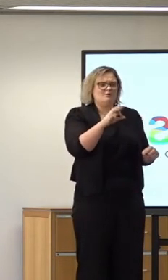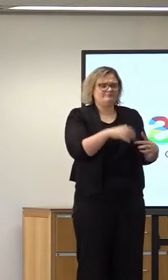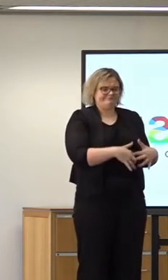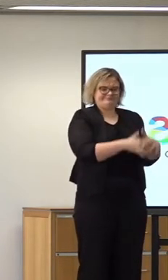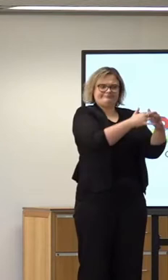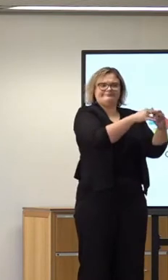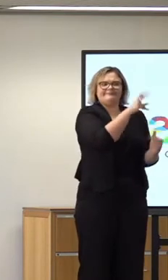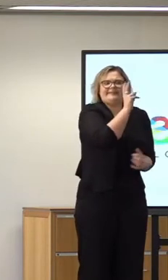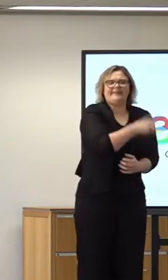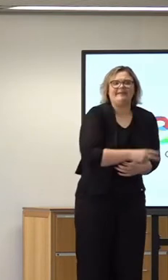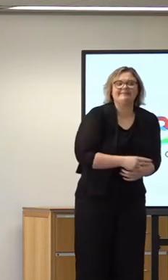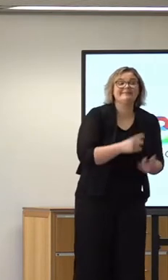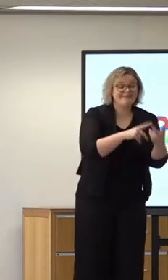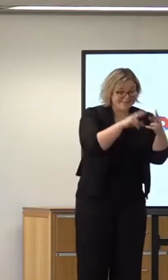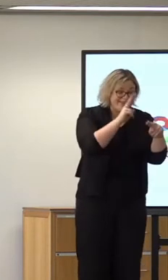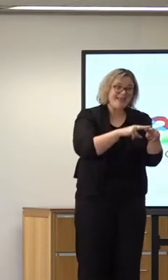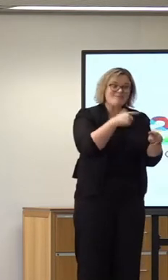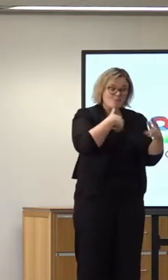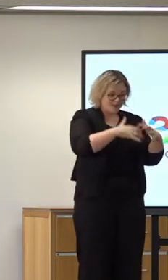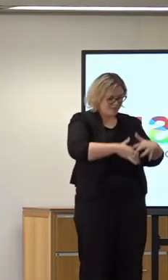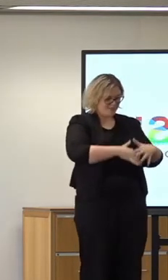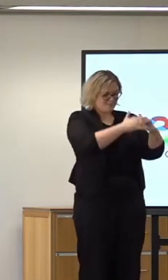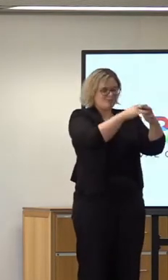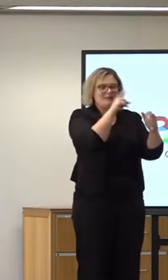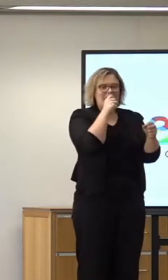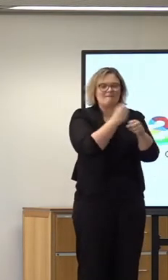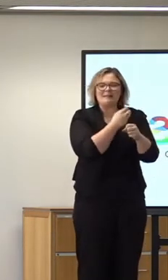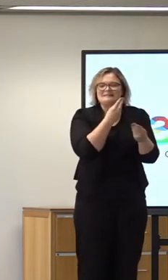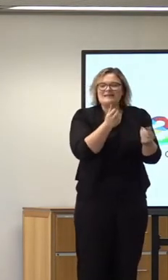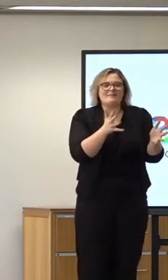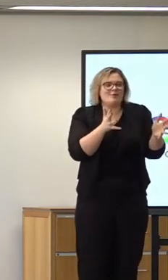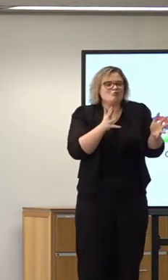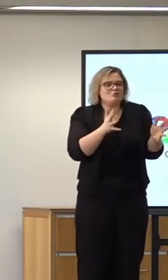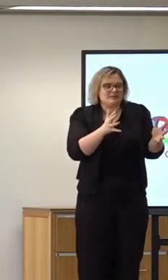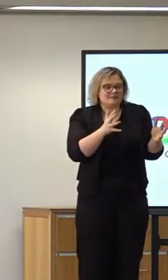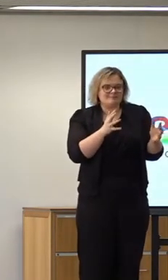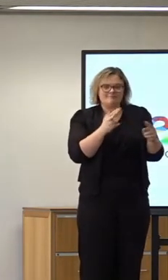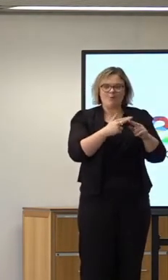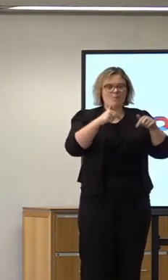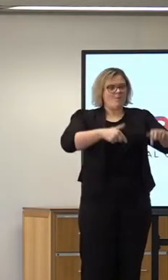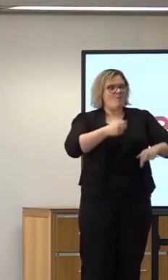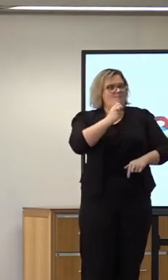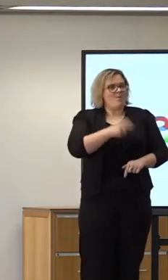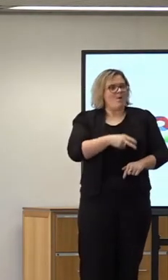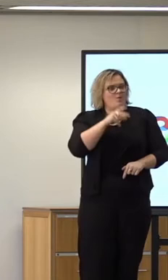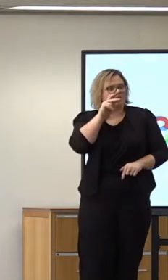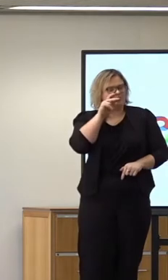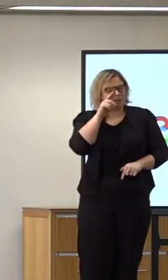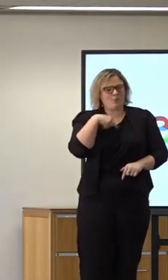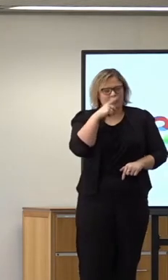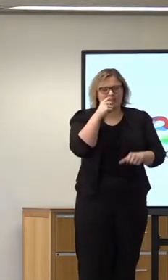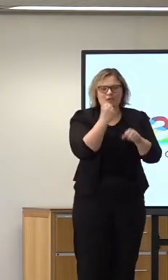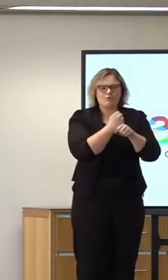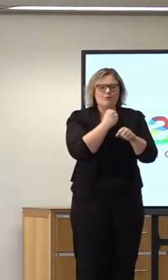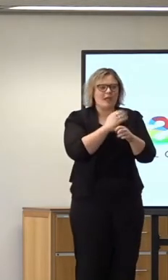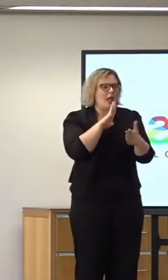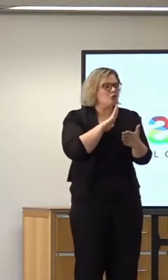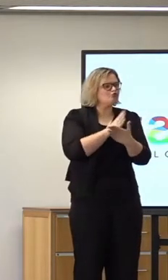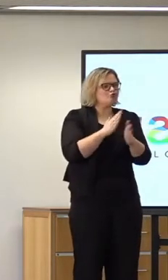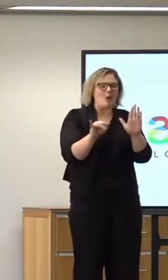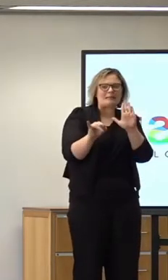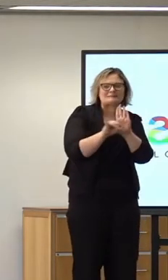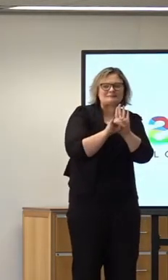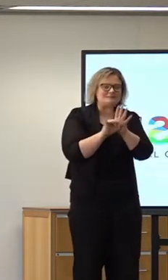we have an opportunity to build something extremely unique and unique to Perth. And if we do that, we can actually create a real Perth identity with